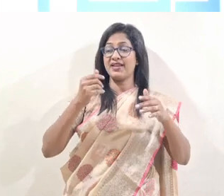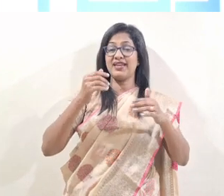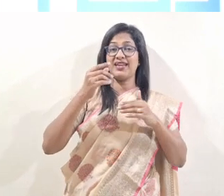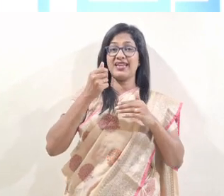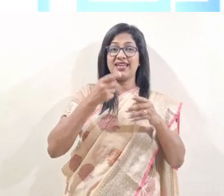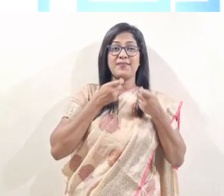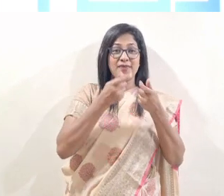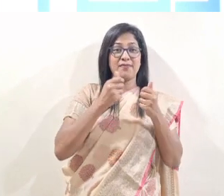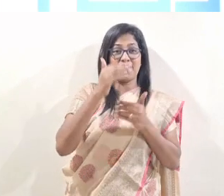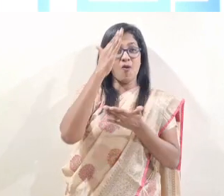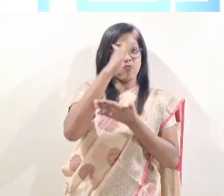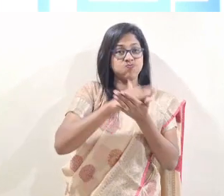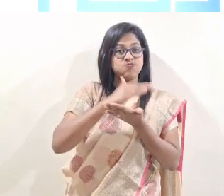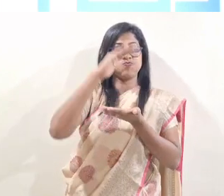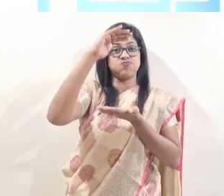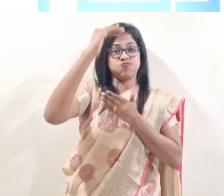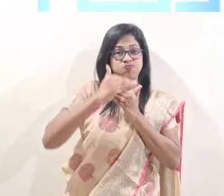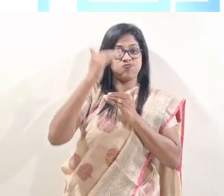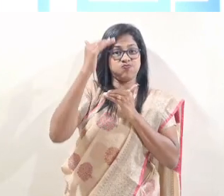costs in all manners.